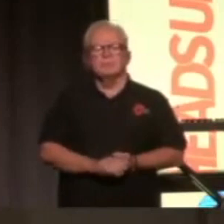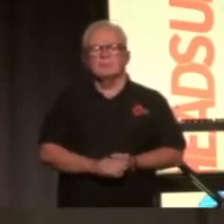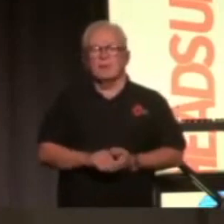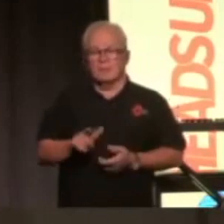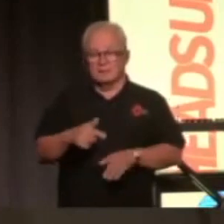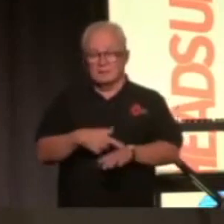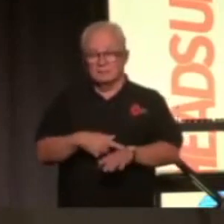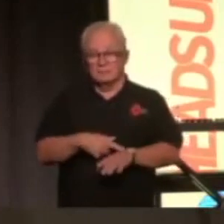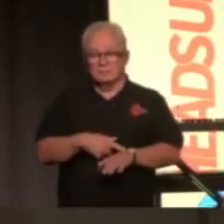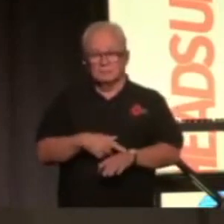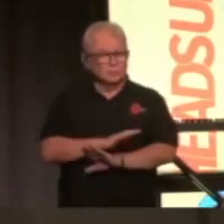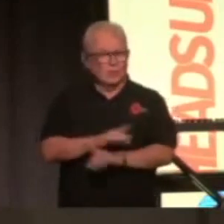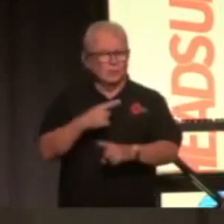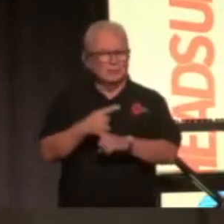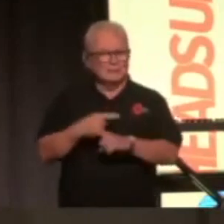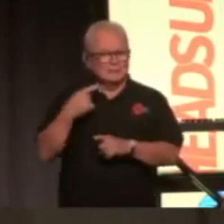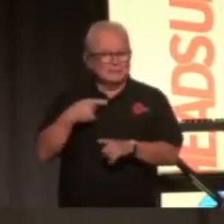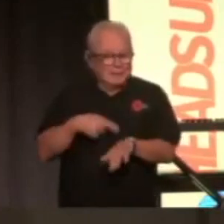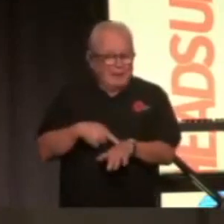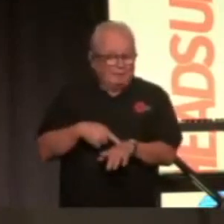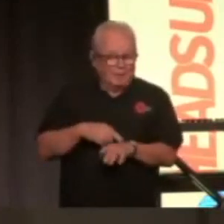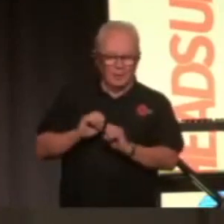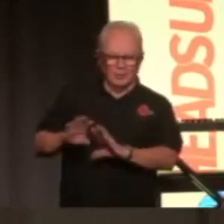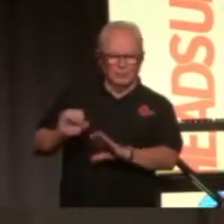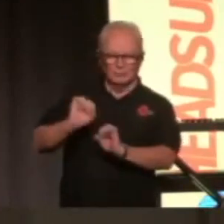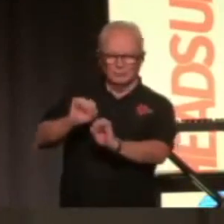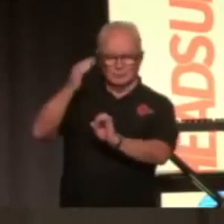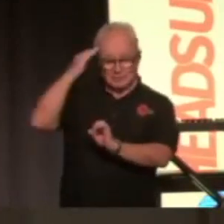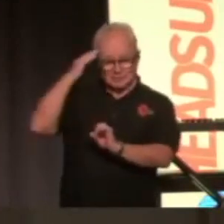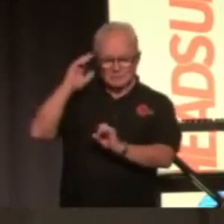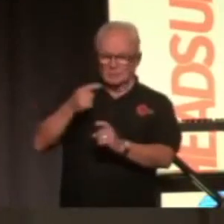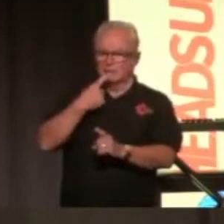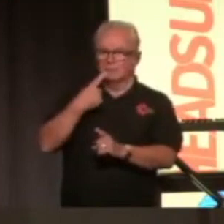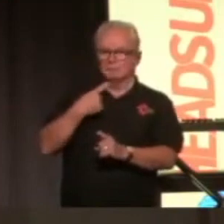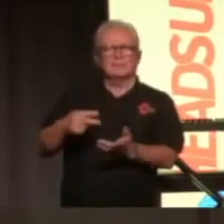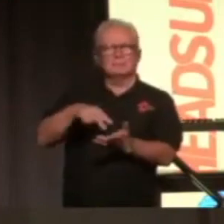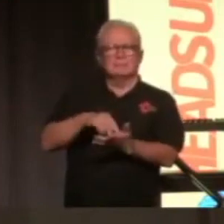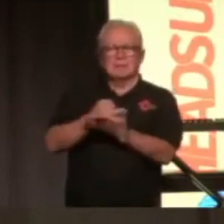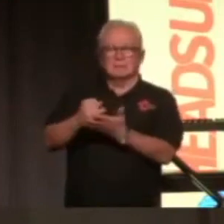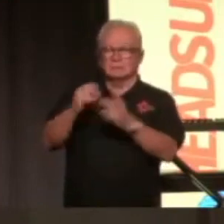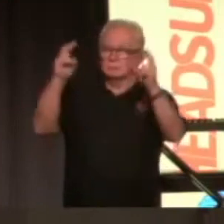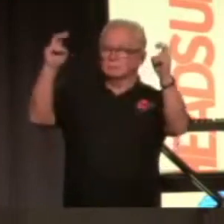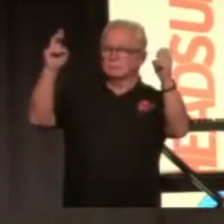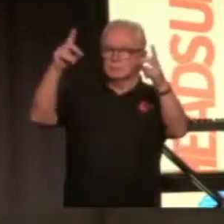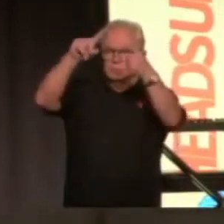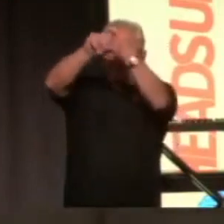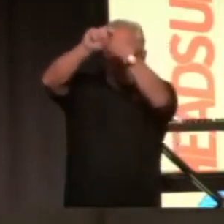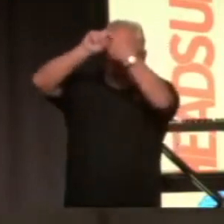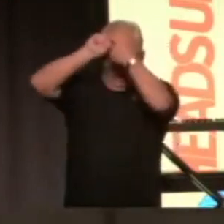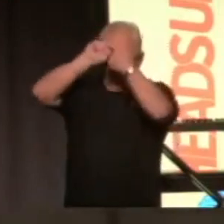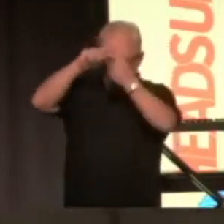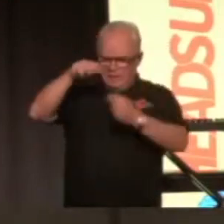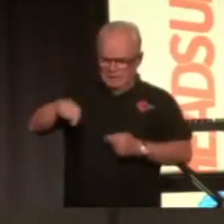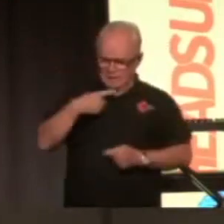to lose your head. And what we're going to fight with is it's written. Okay, it's written. You see, when we are